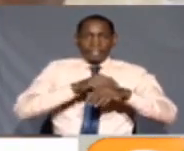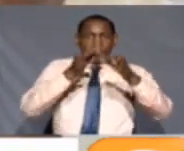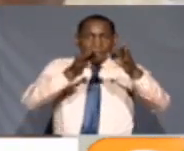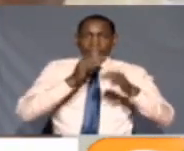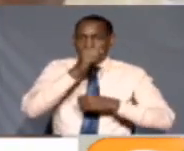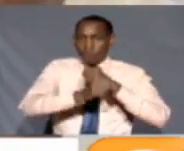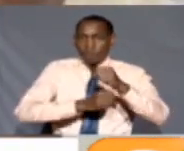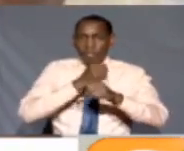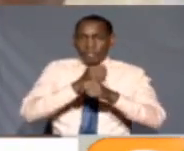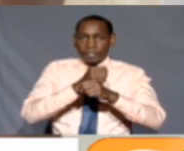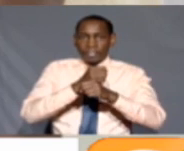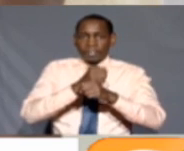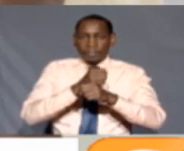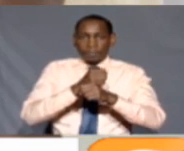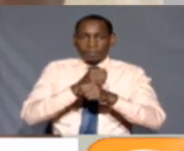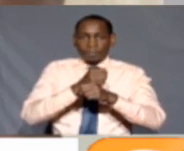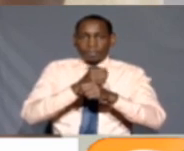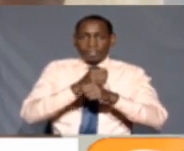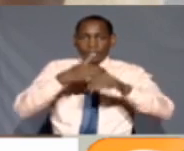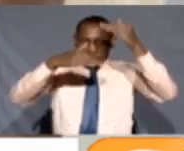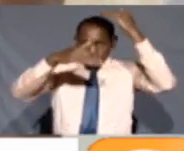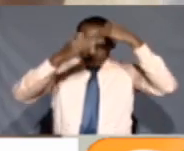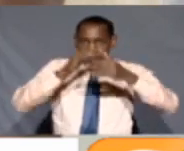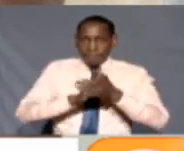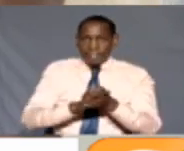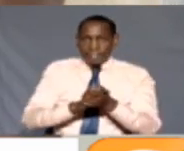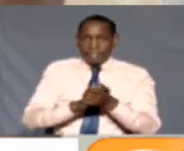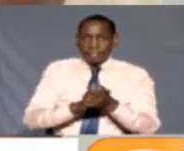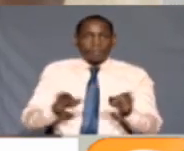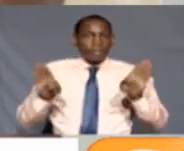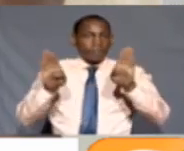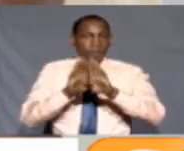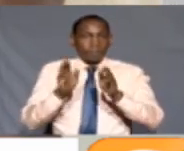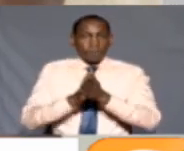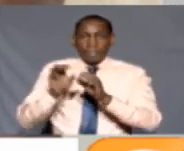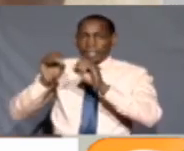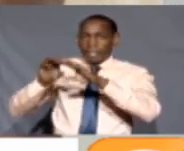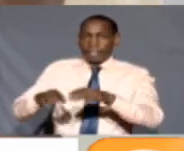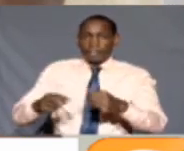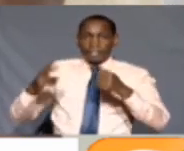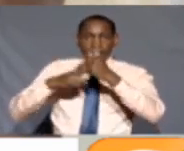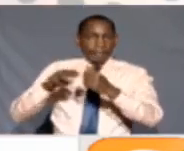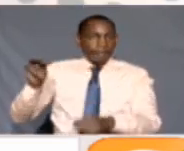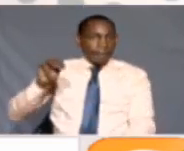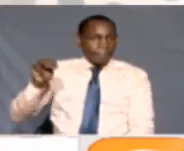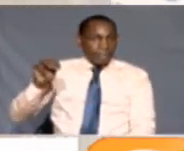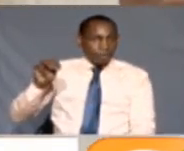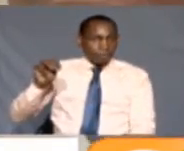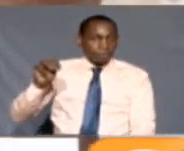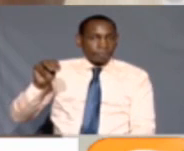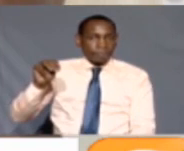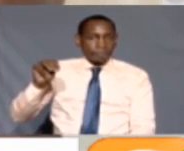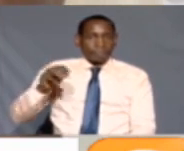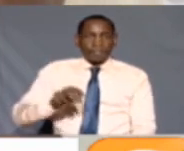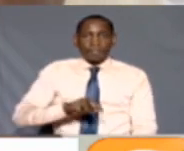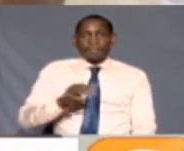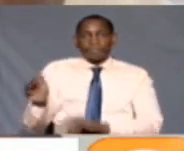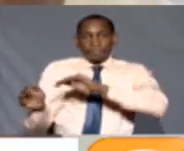financial year, the Mary Walingo-led university closed with a loss of 7 million shillings. In